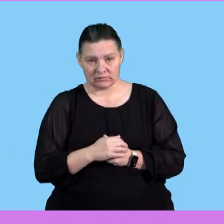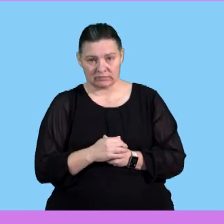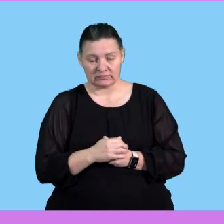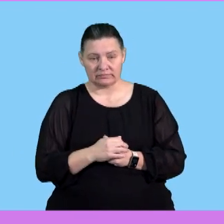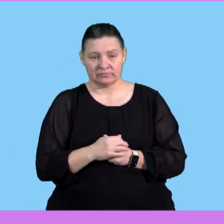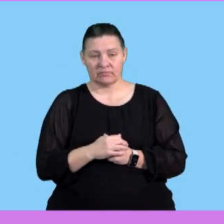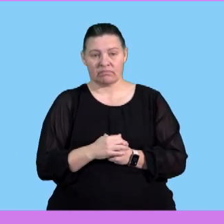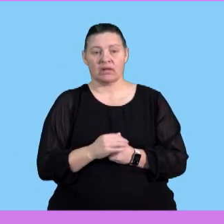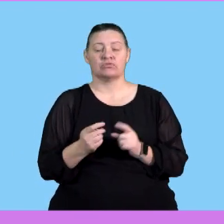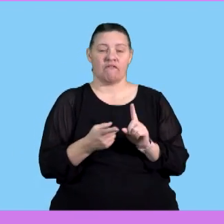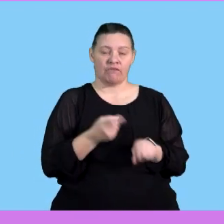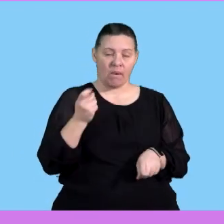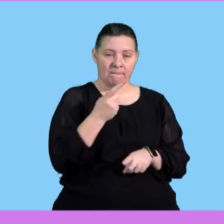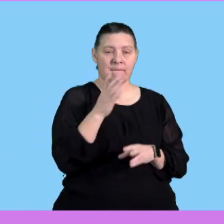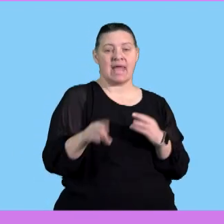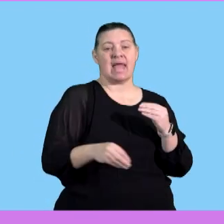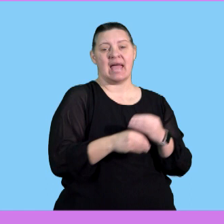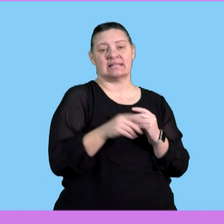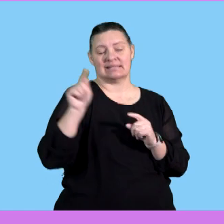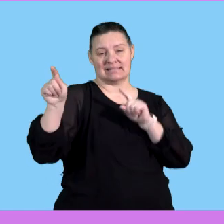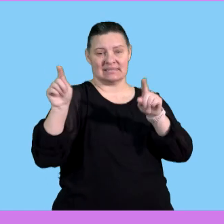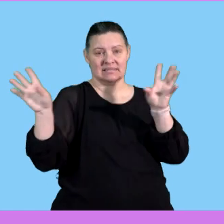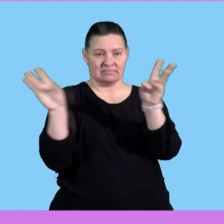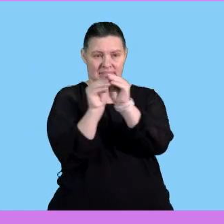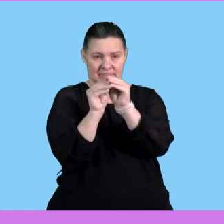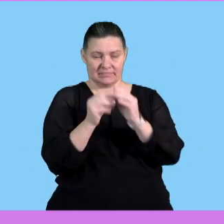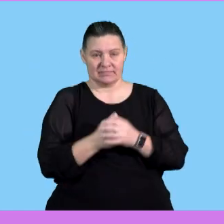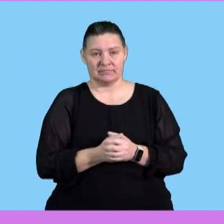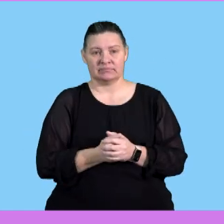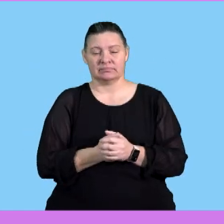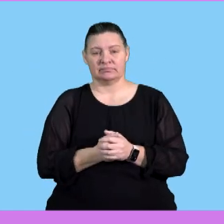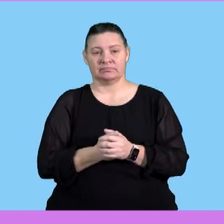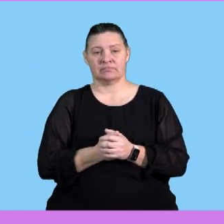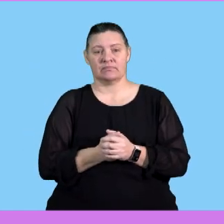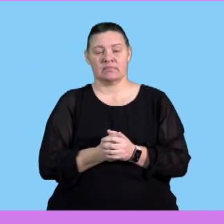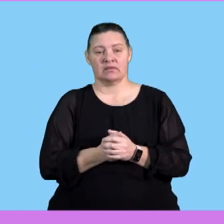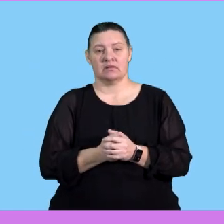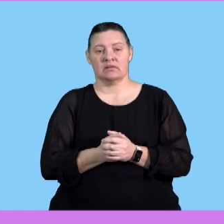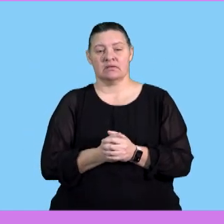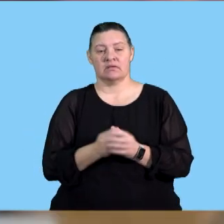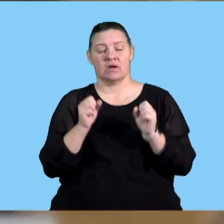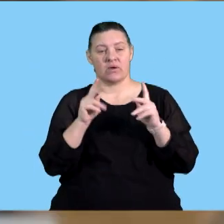R80.22. So this total due comes from the addition of these two values.